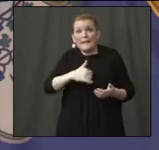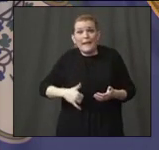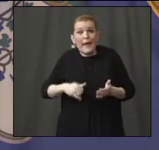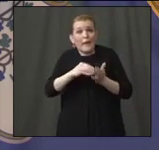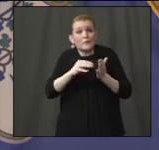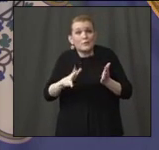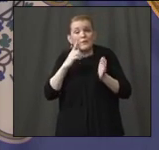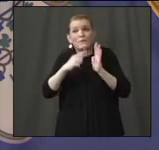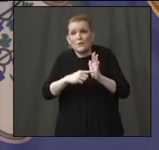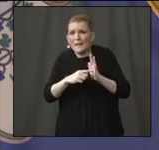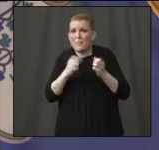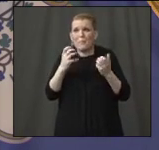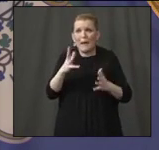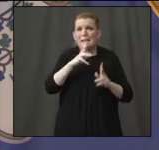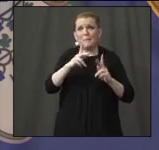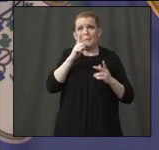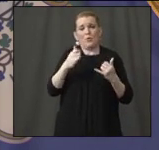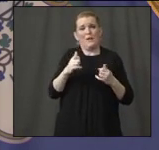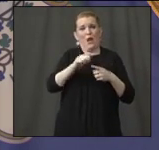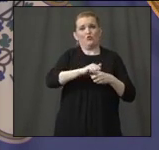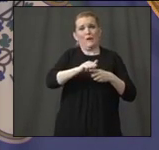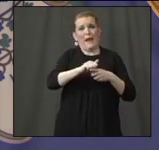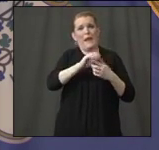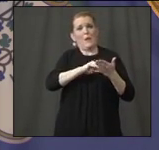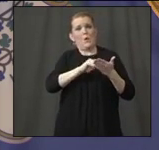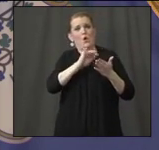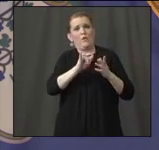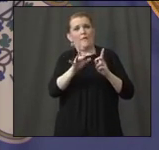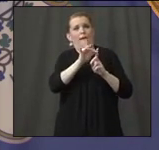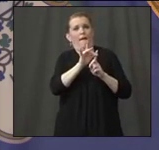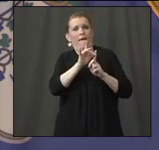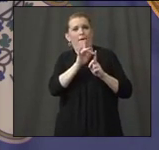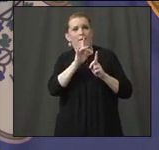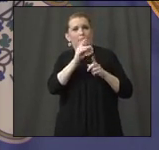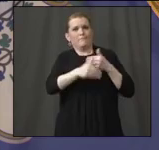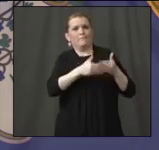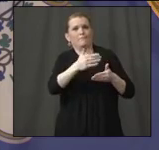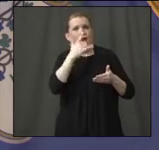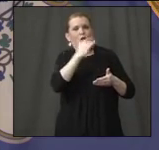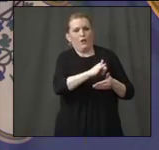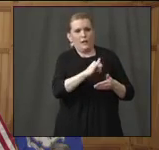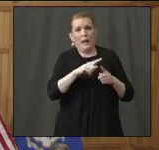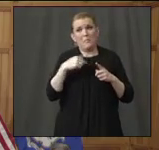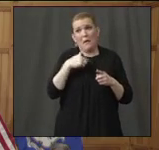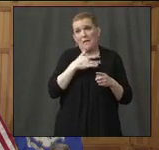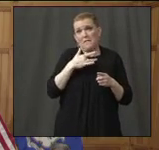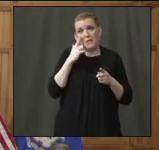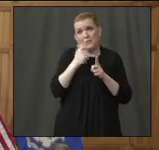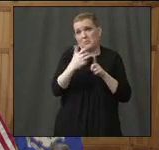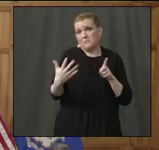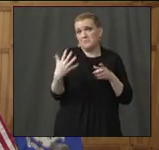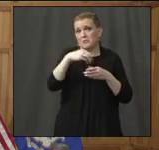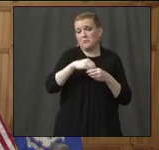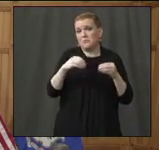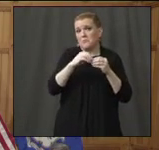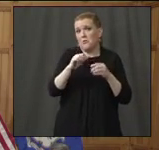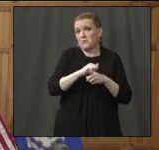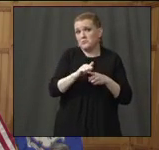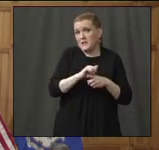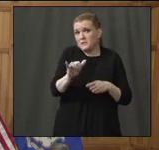I can extend that model 63 more times. Thank you, sir. Move along next to CT and